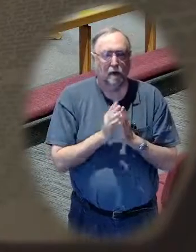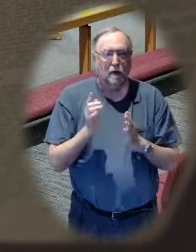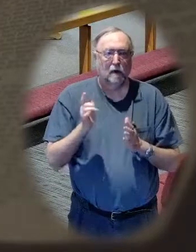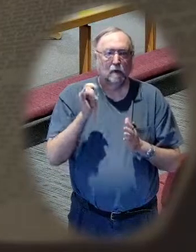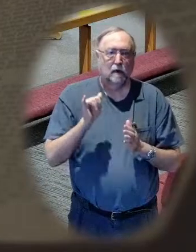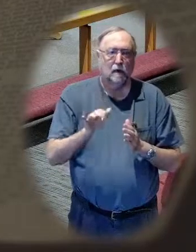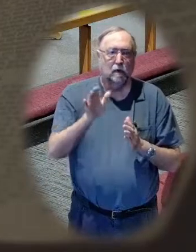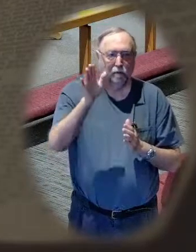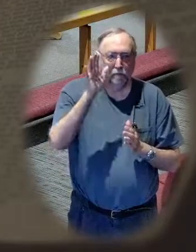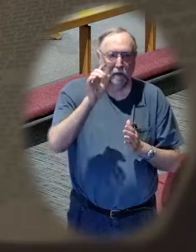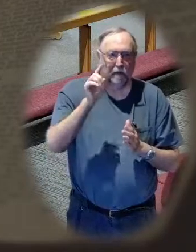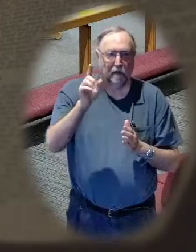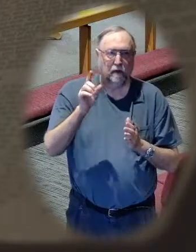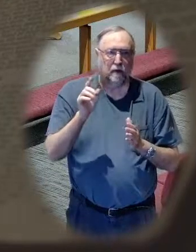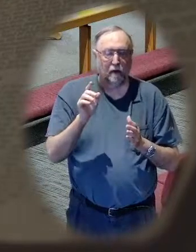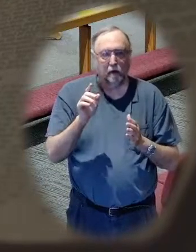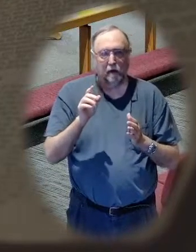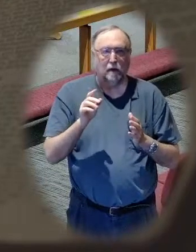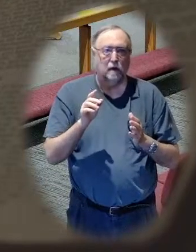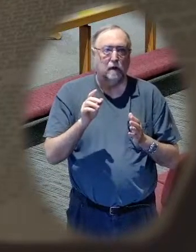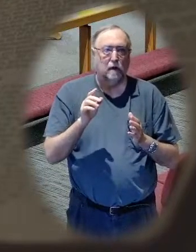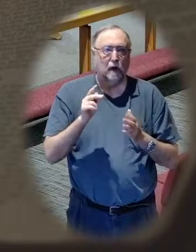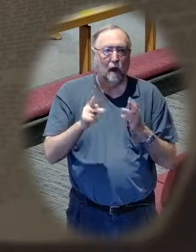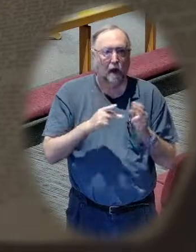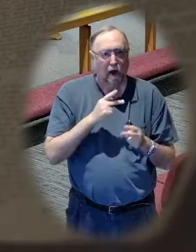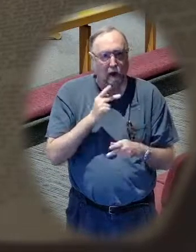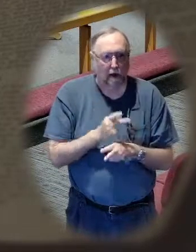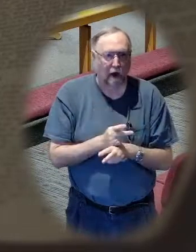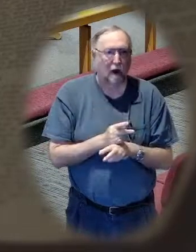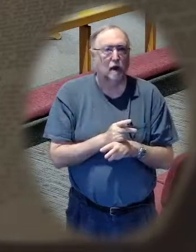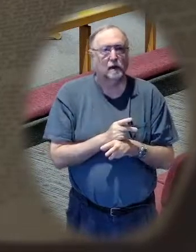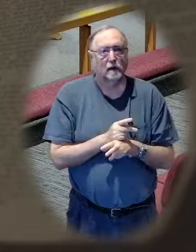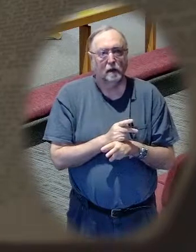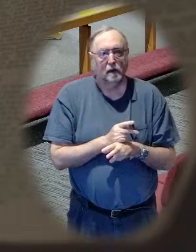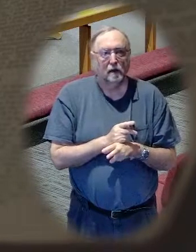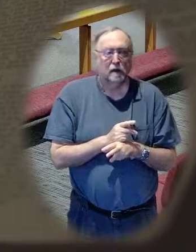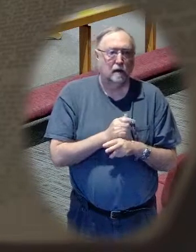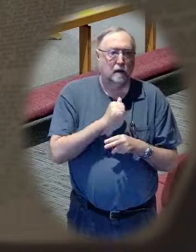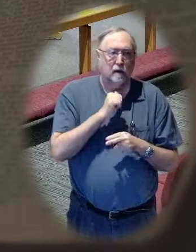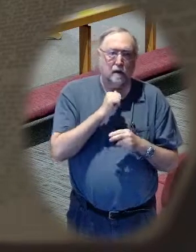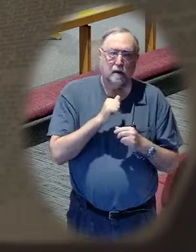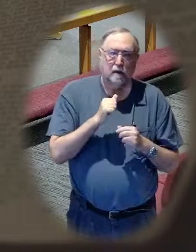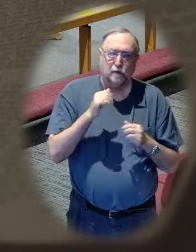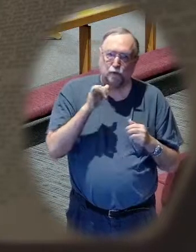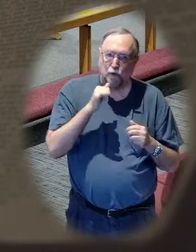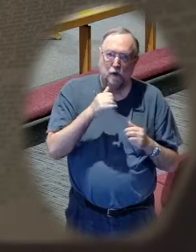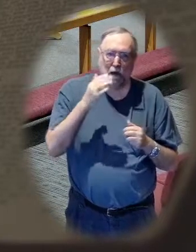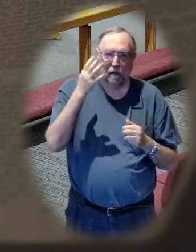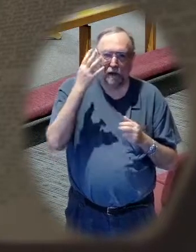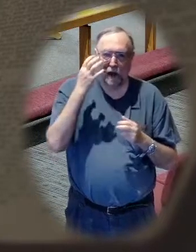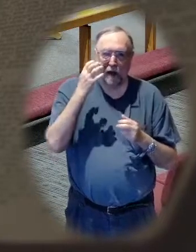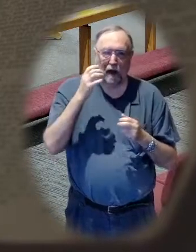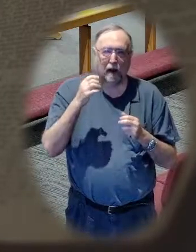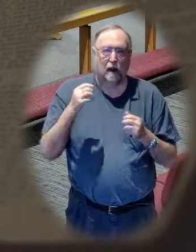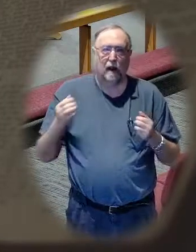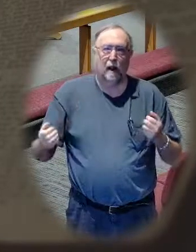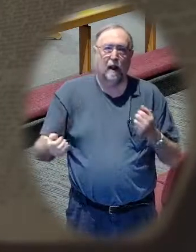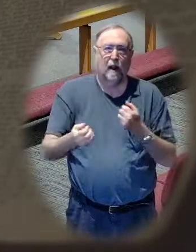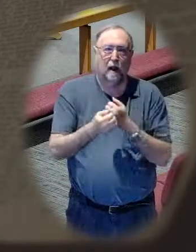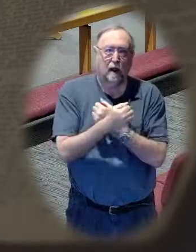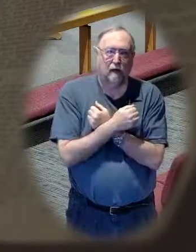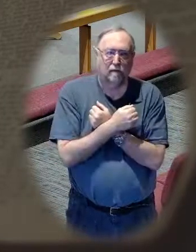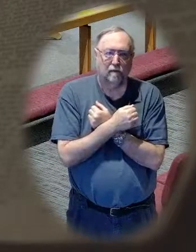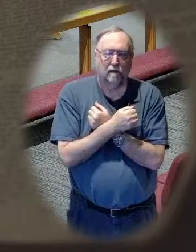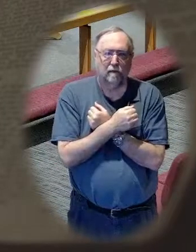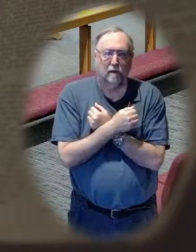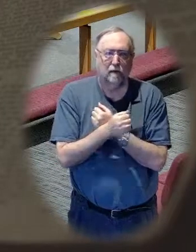everlasting Father, You are gracious and compassionate. You're slow to anger and abounding in steadfast love. We ask